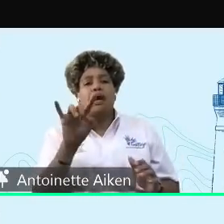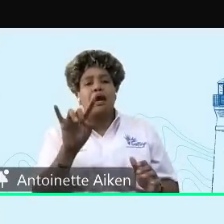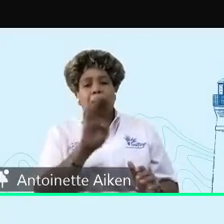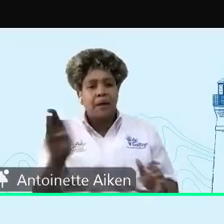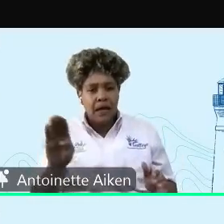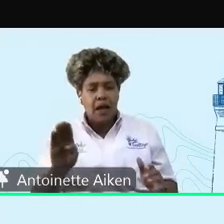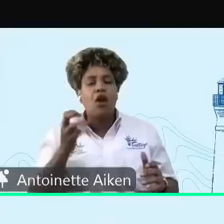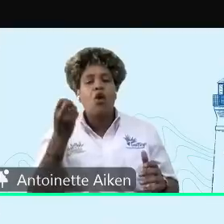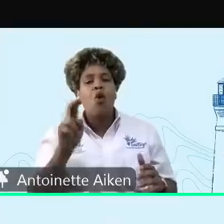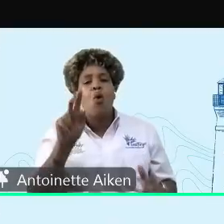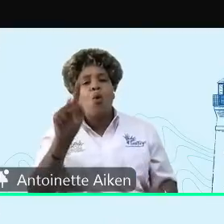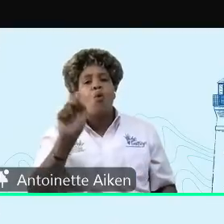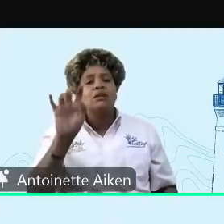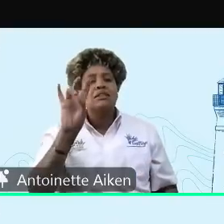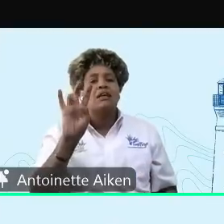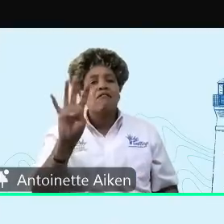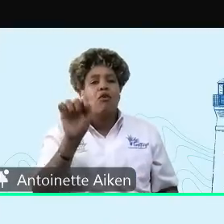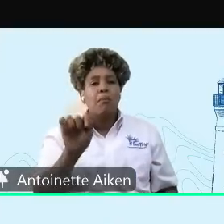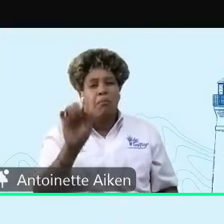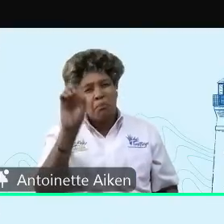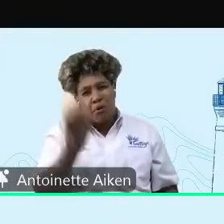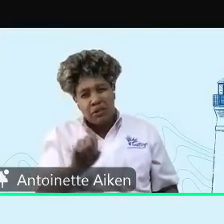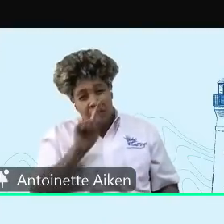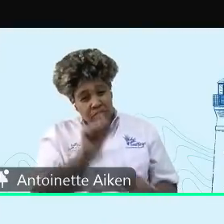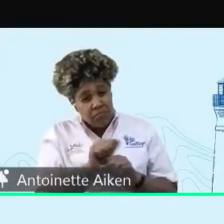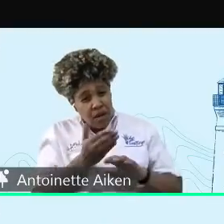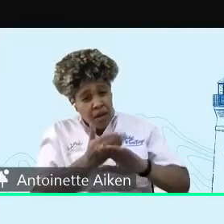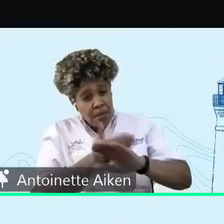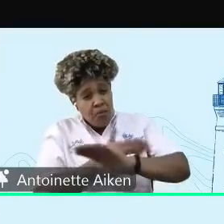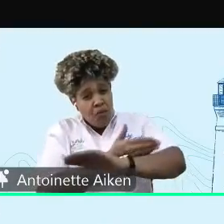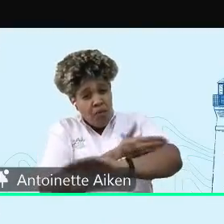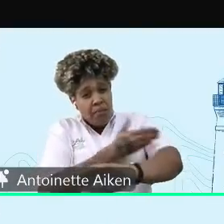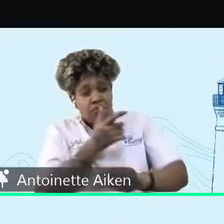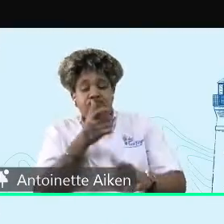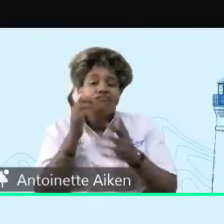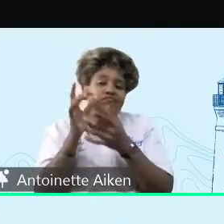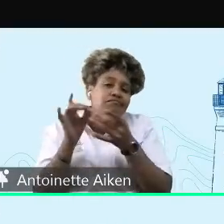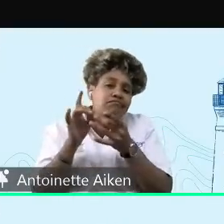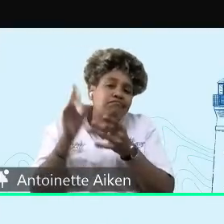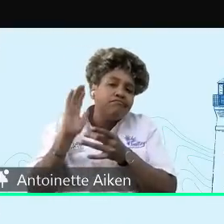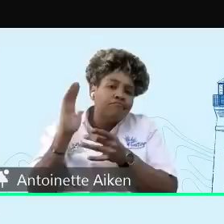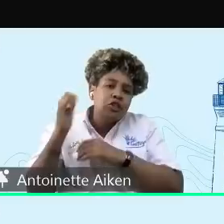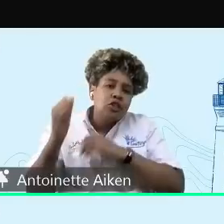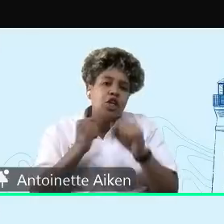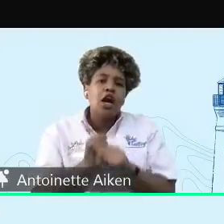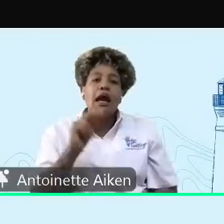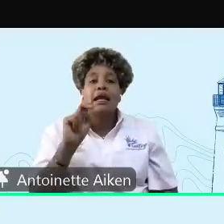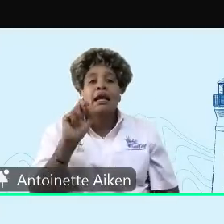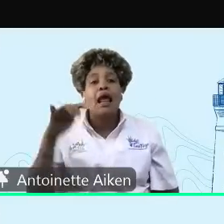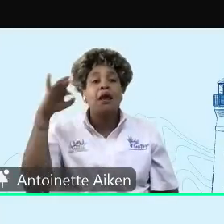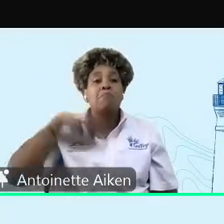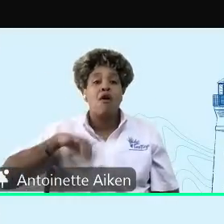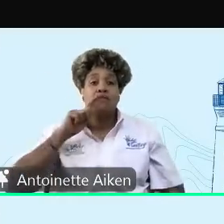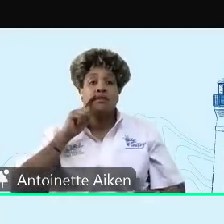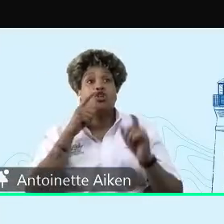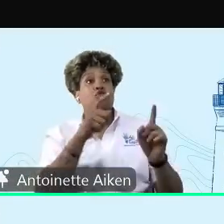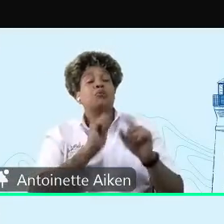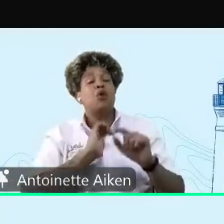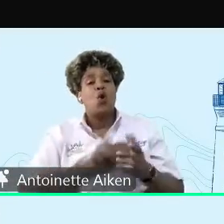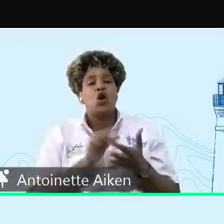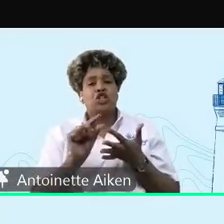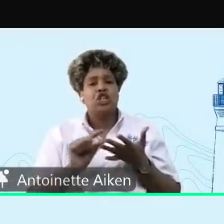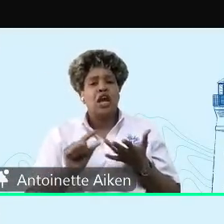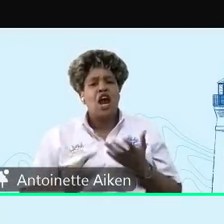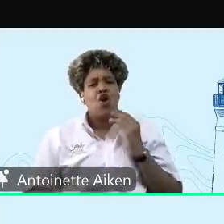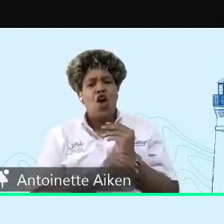billion or 174% improvement over the restated prior year. Net profit attributable to our shareholders